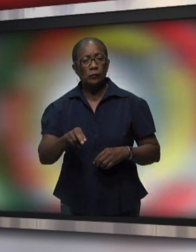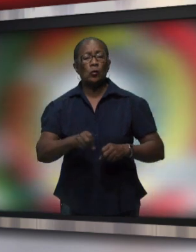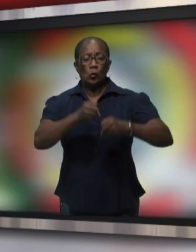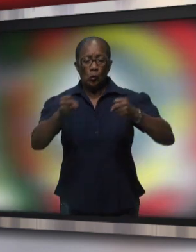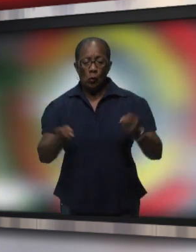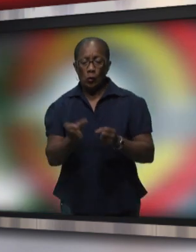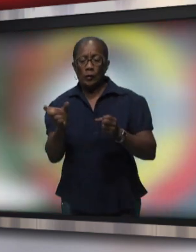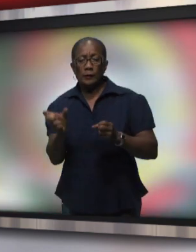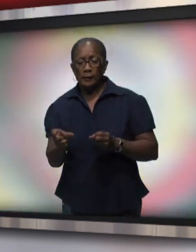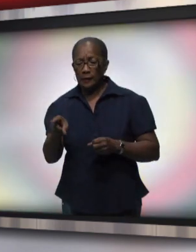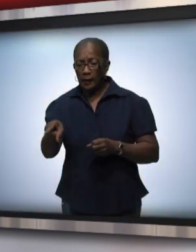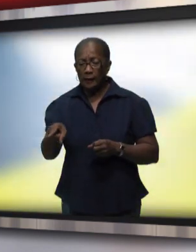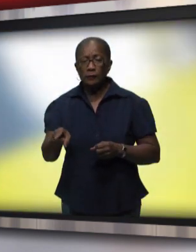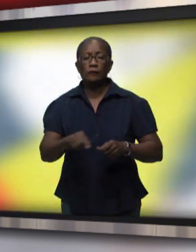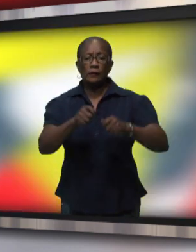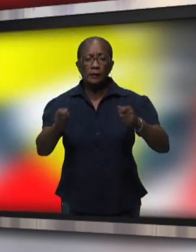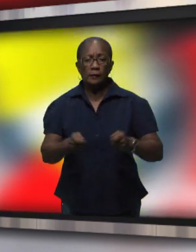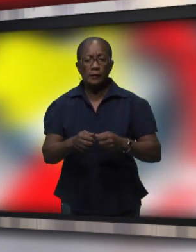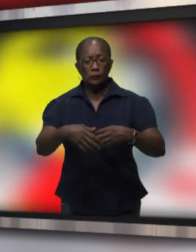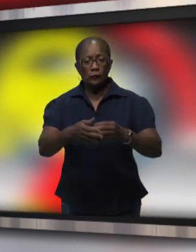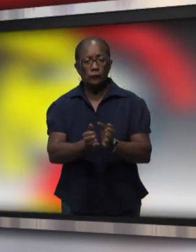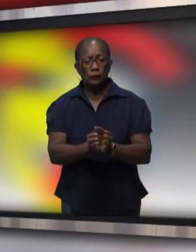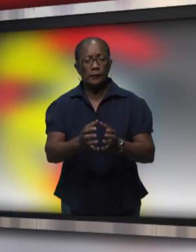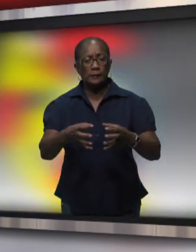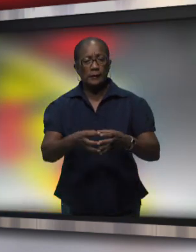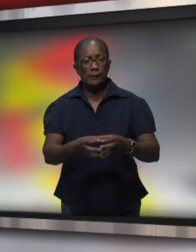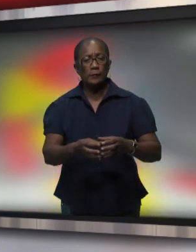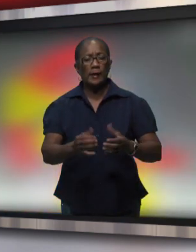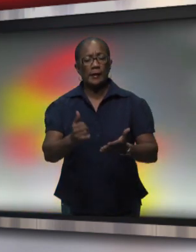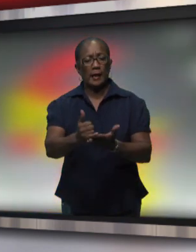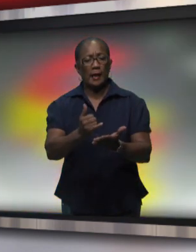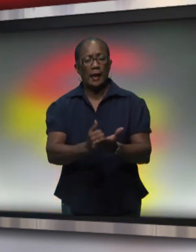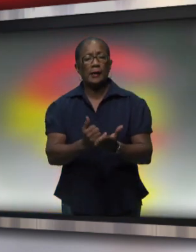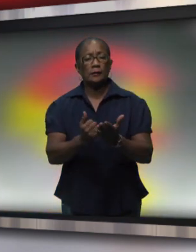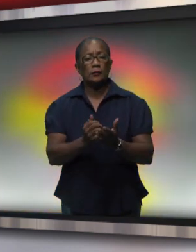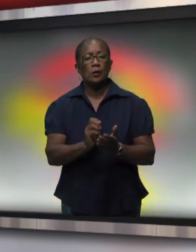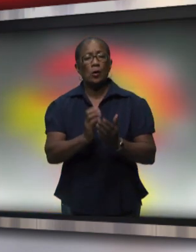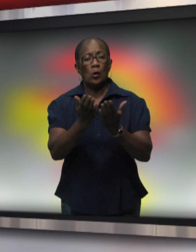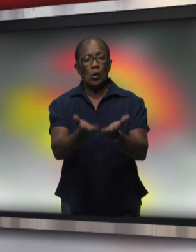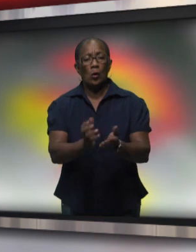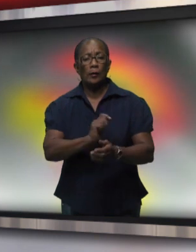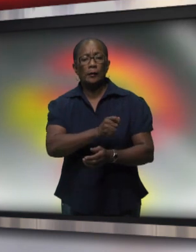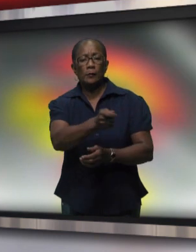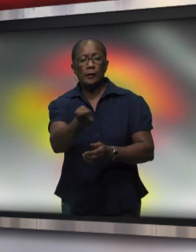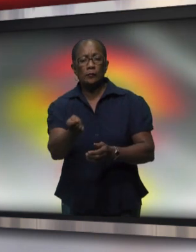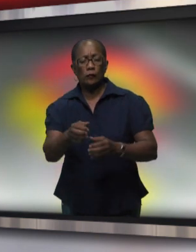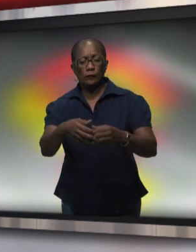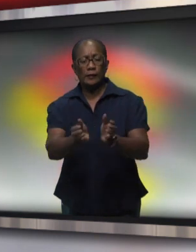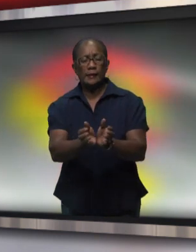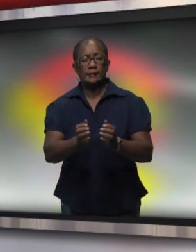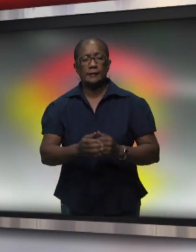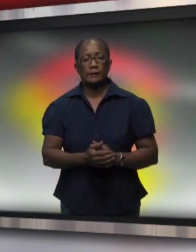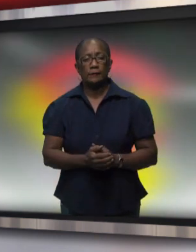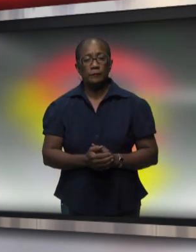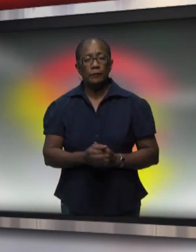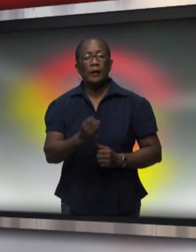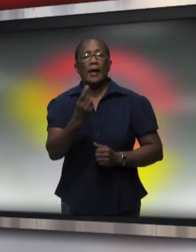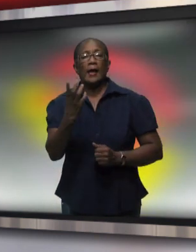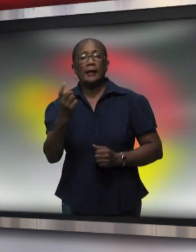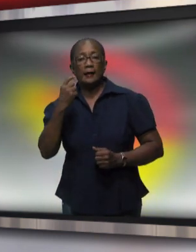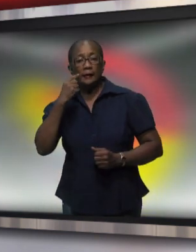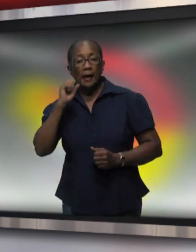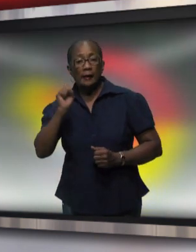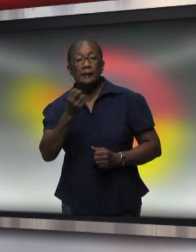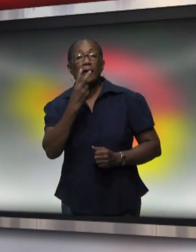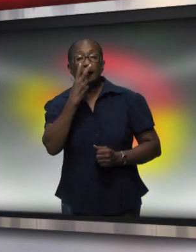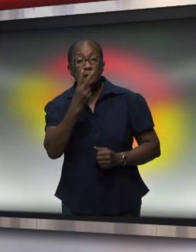Asin, coordinator of the National Coordination Team, NCT, during the most recent COVID-19 press conference.